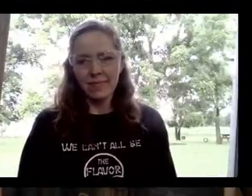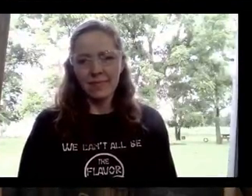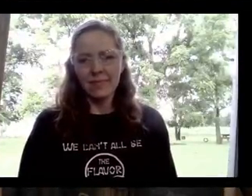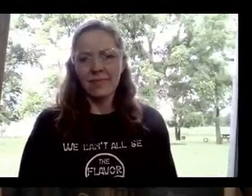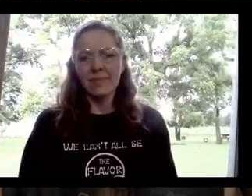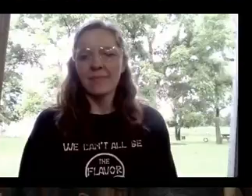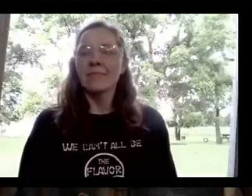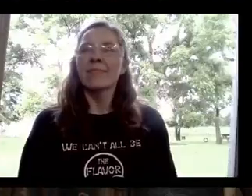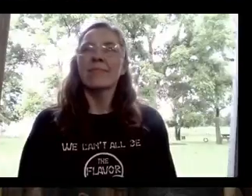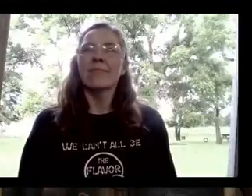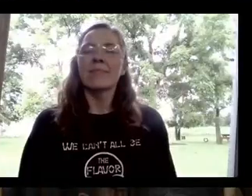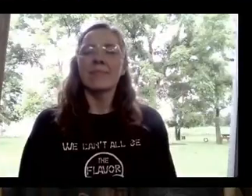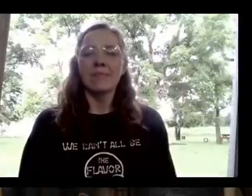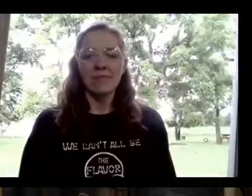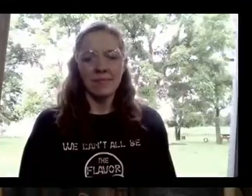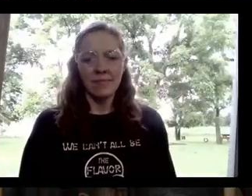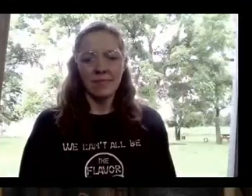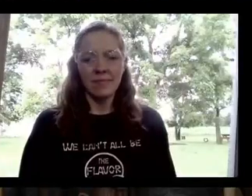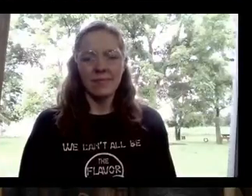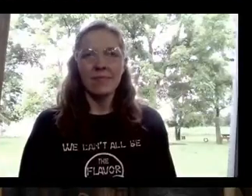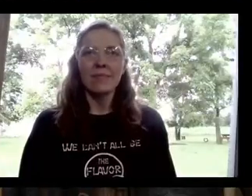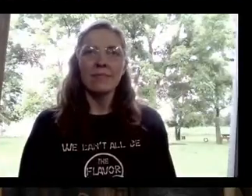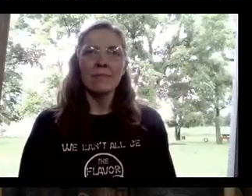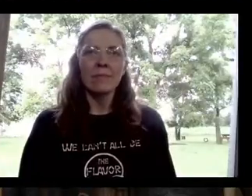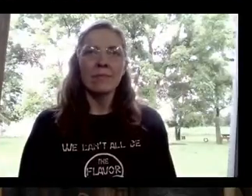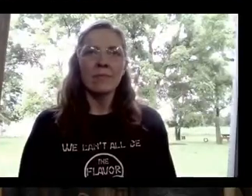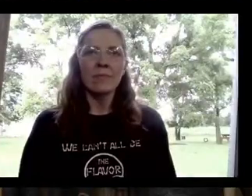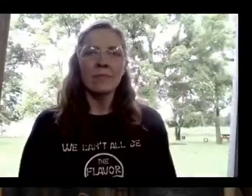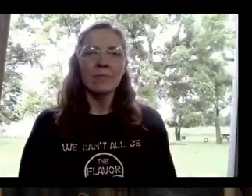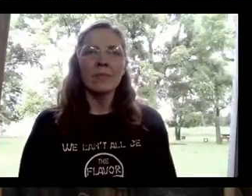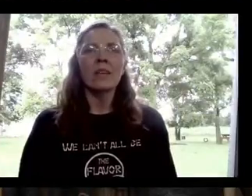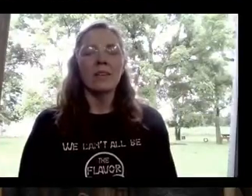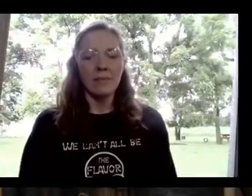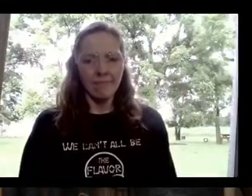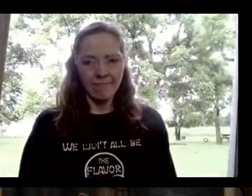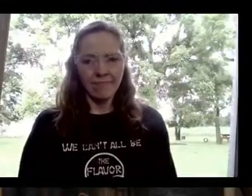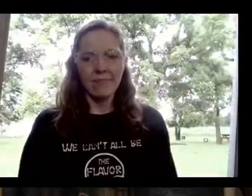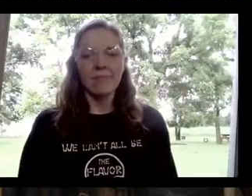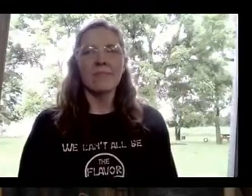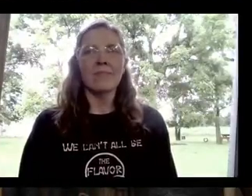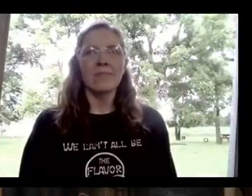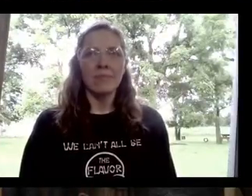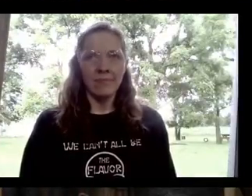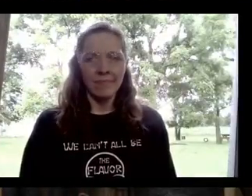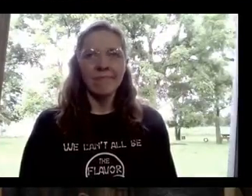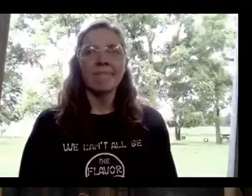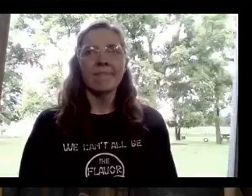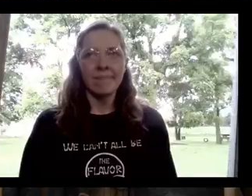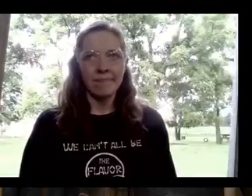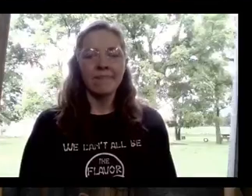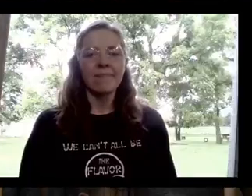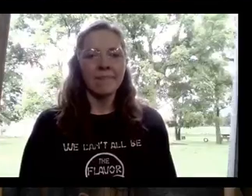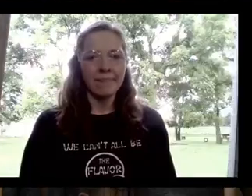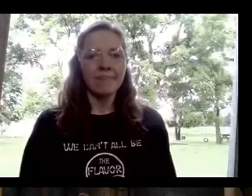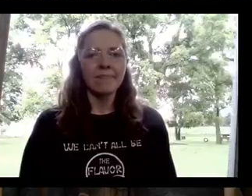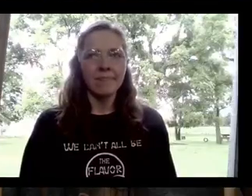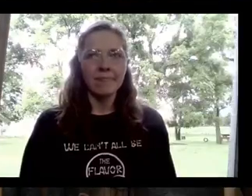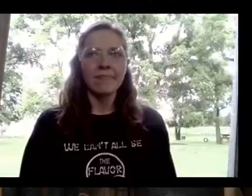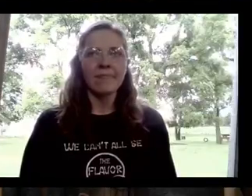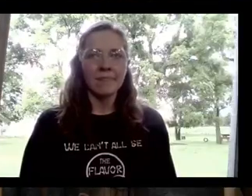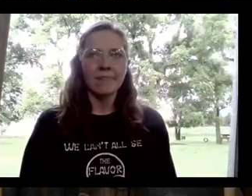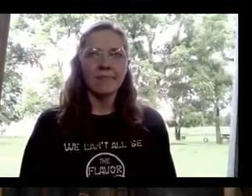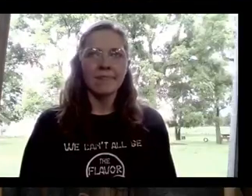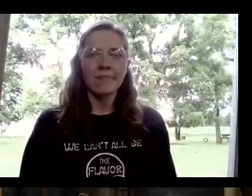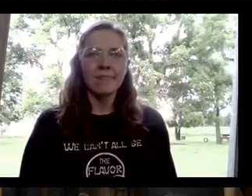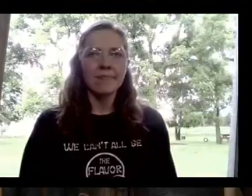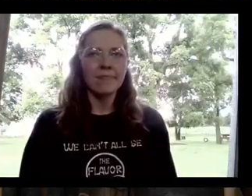them, I don't know if you showed them, there's a Amazon affiliate link page there. Did you show them that? And on that page, if you like this